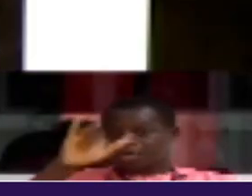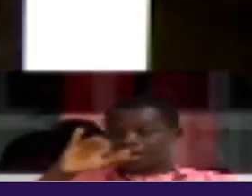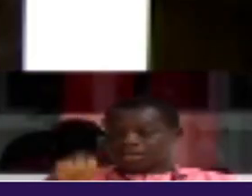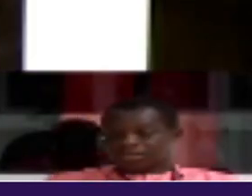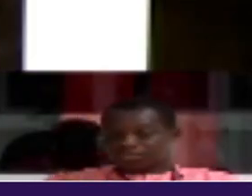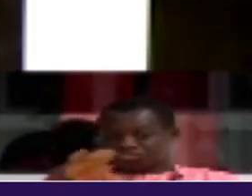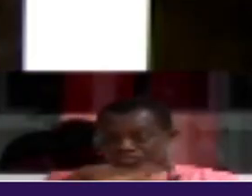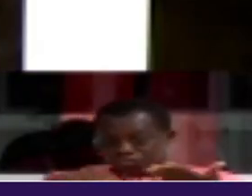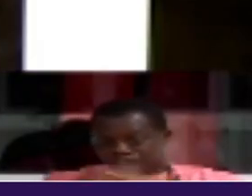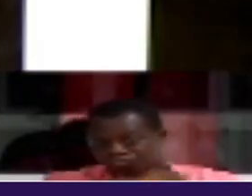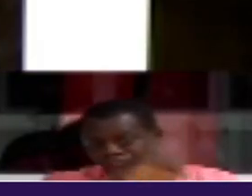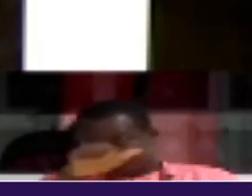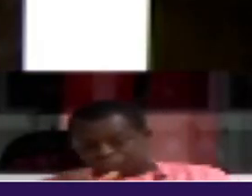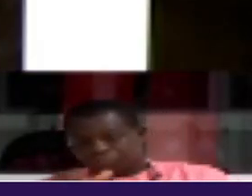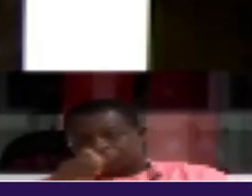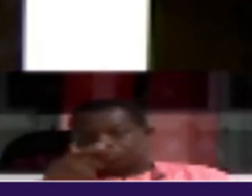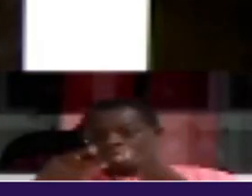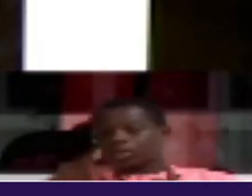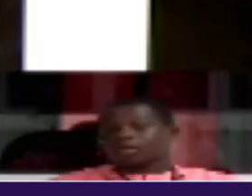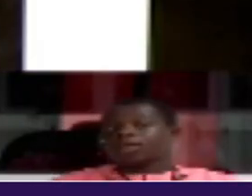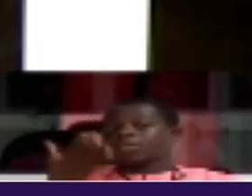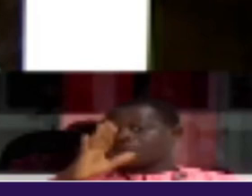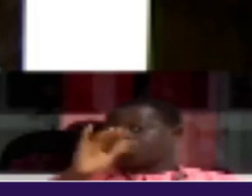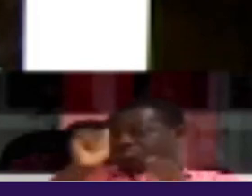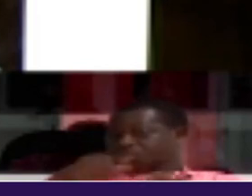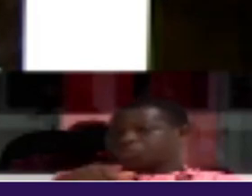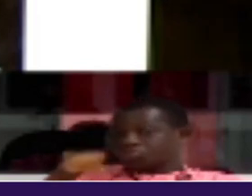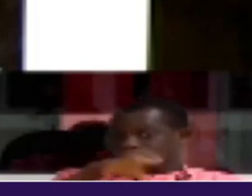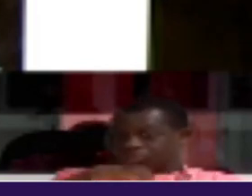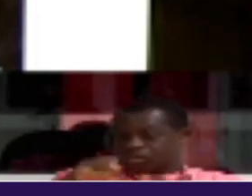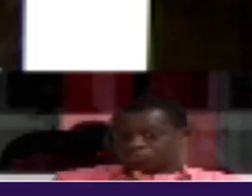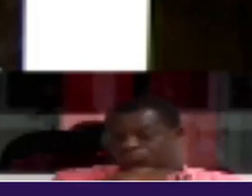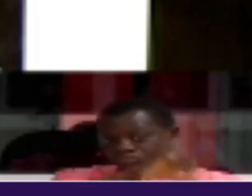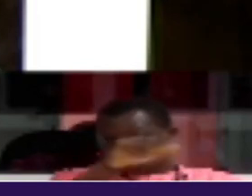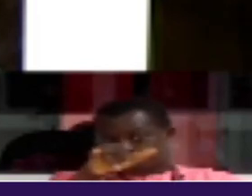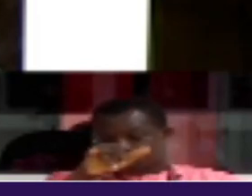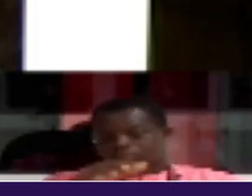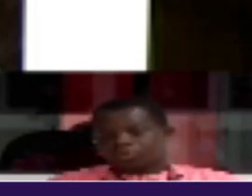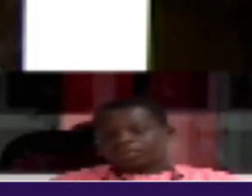Yes, Malik might fabricate, but I don't know where he get that information.